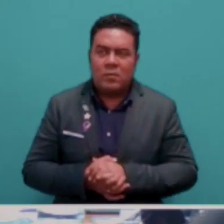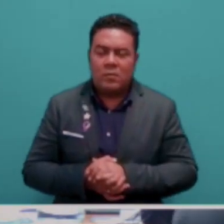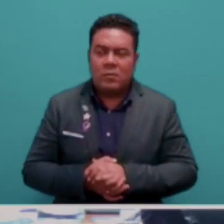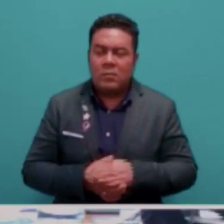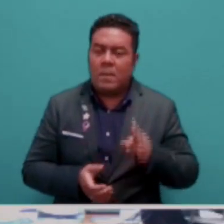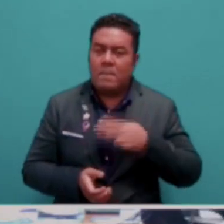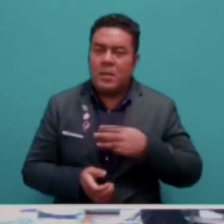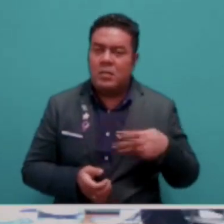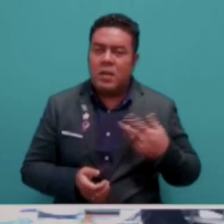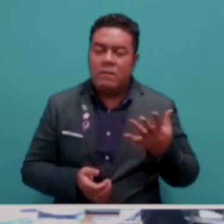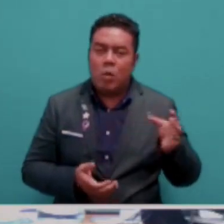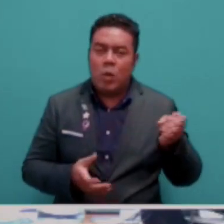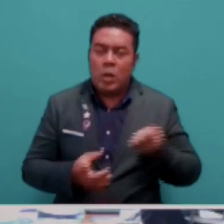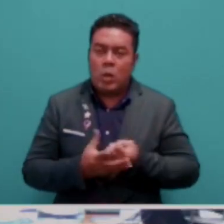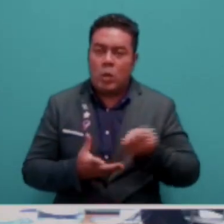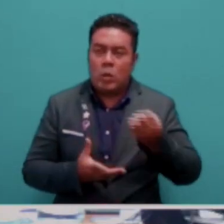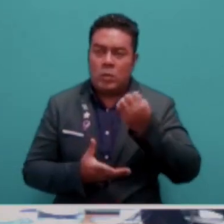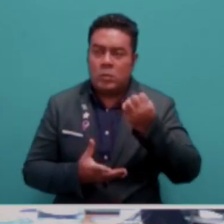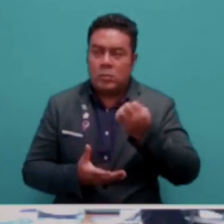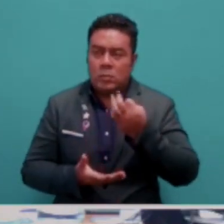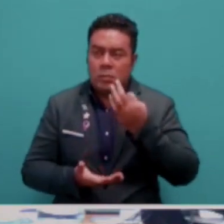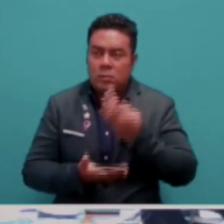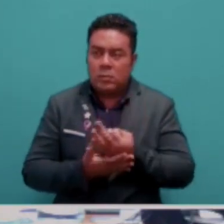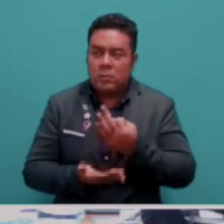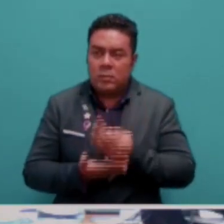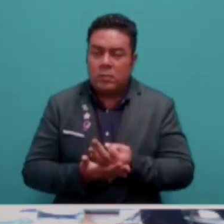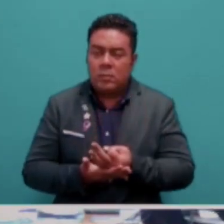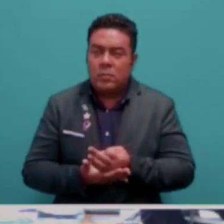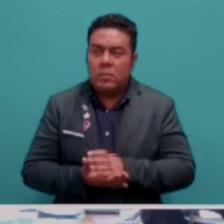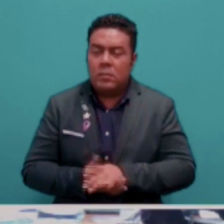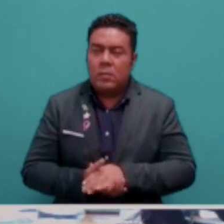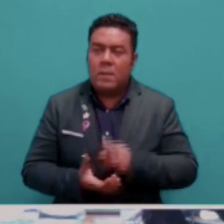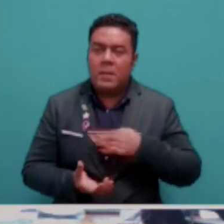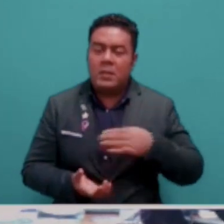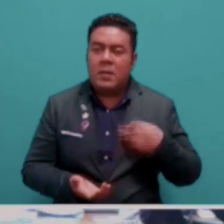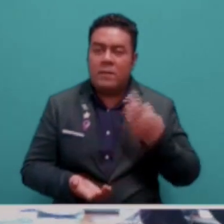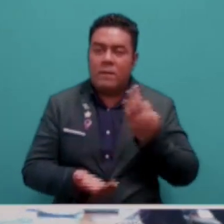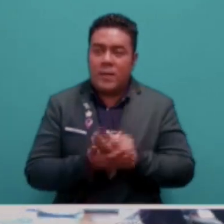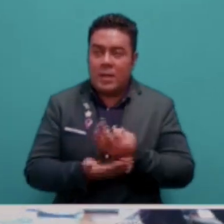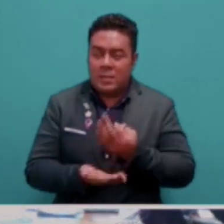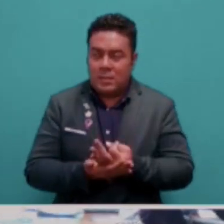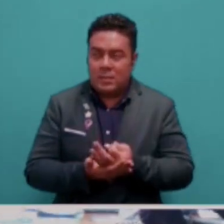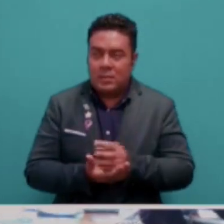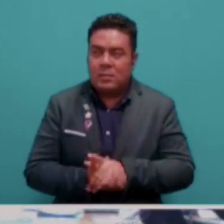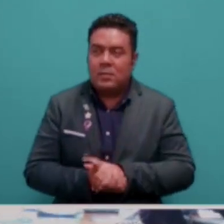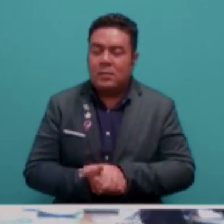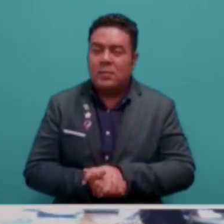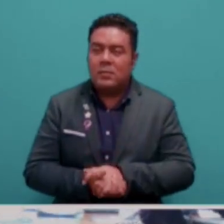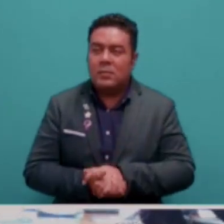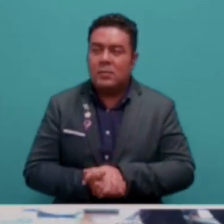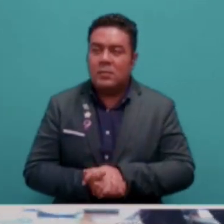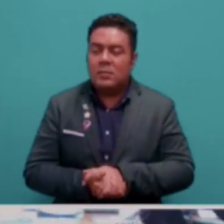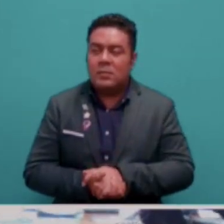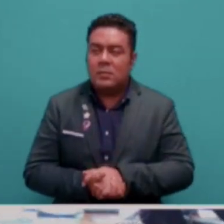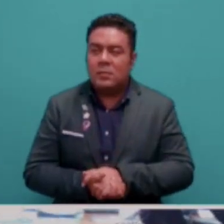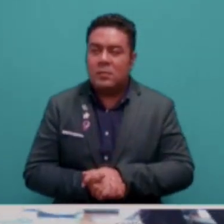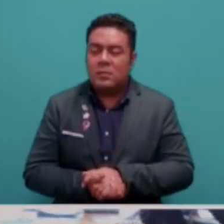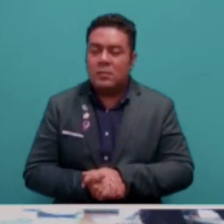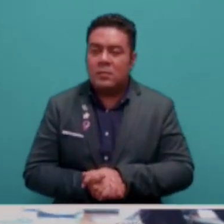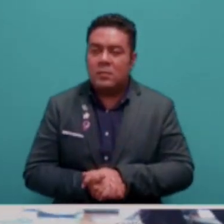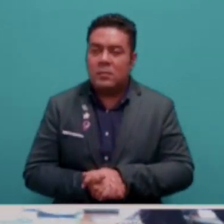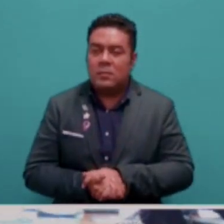Minister for Economy, Minister for Finance, is the Minister for Finance,